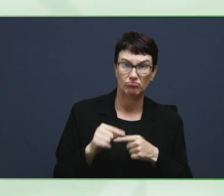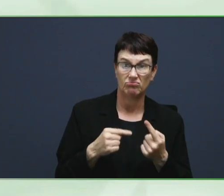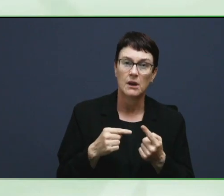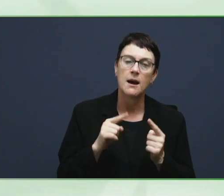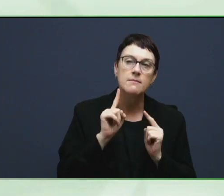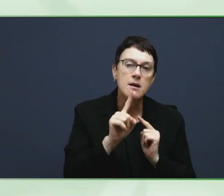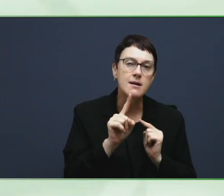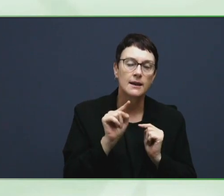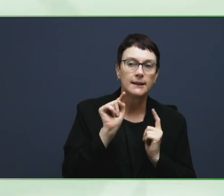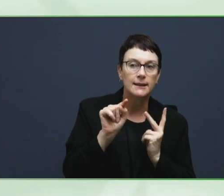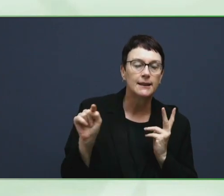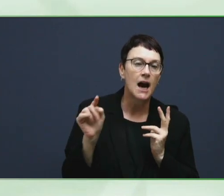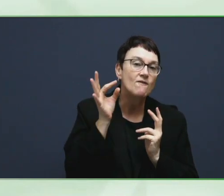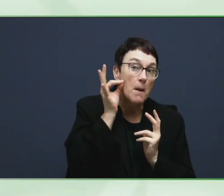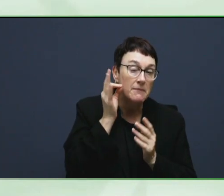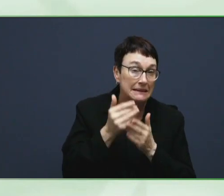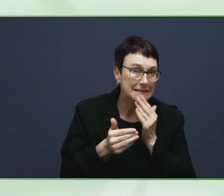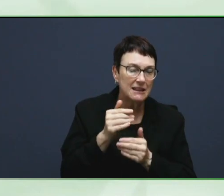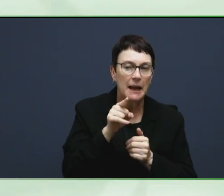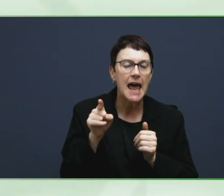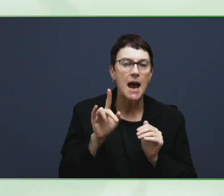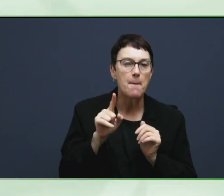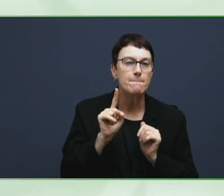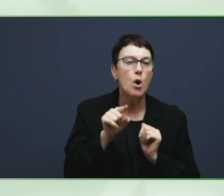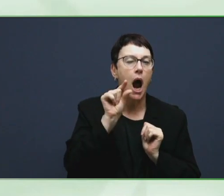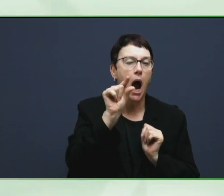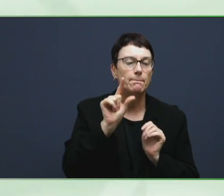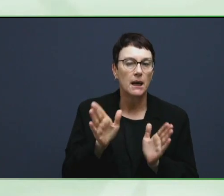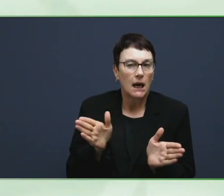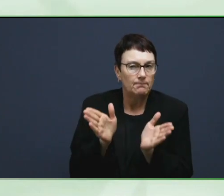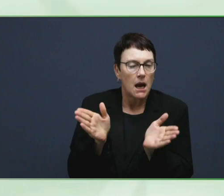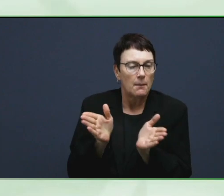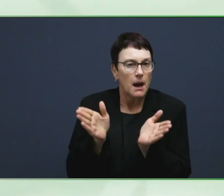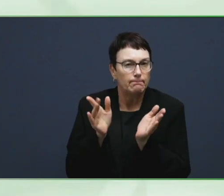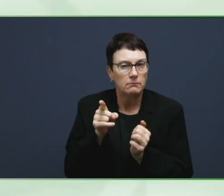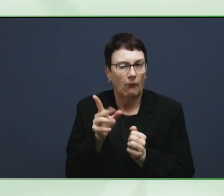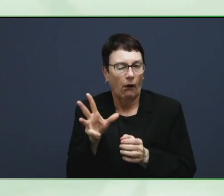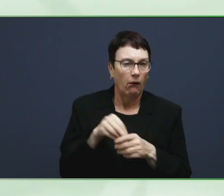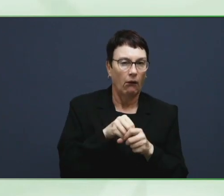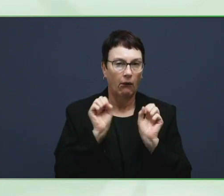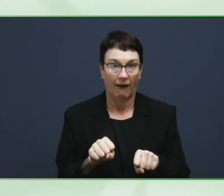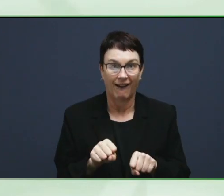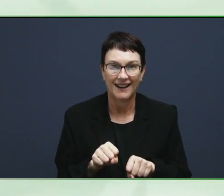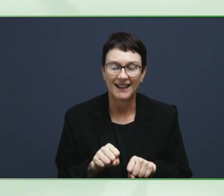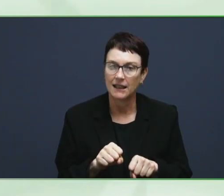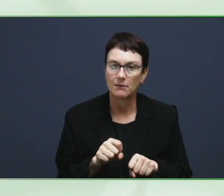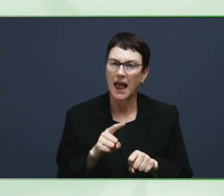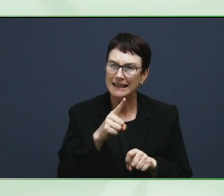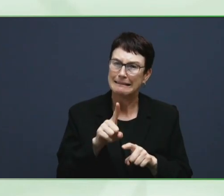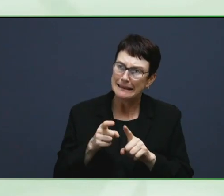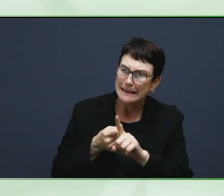of a nudge, a little bit more of a support, and also going beyond and helping them overcome the